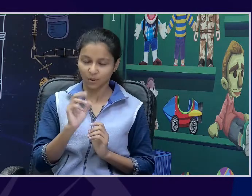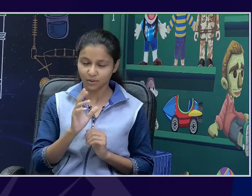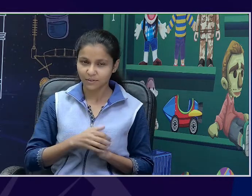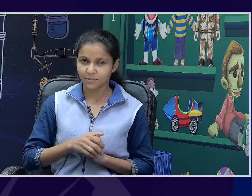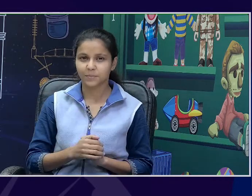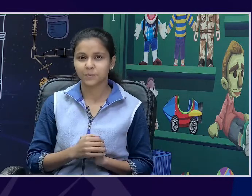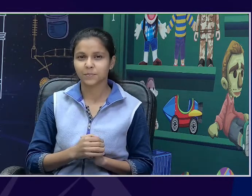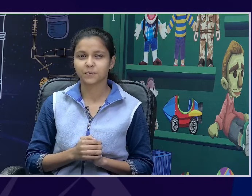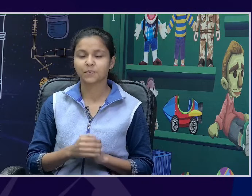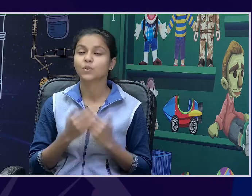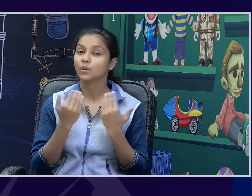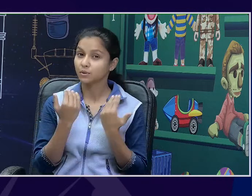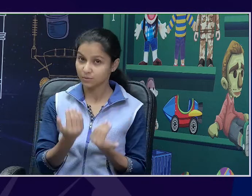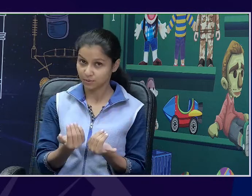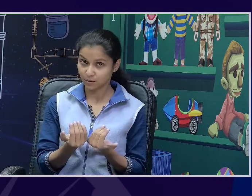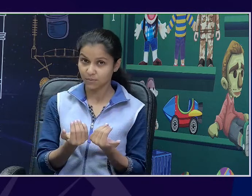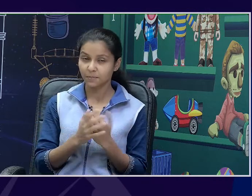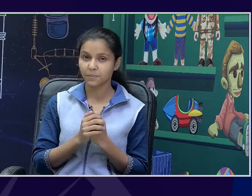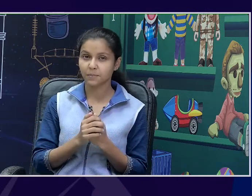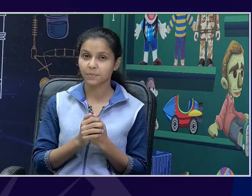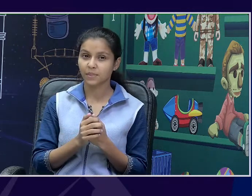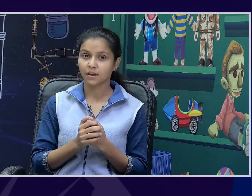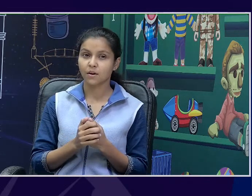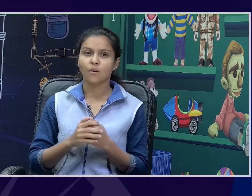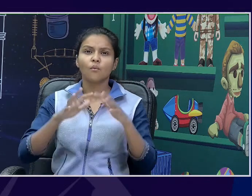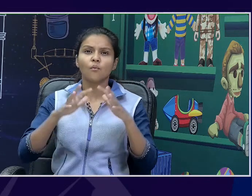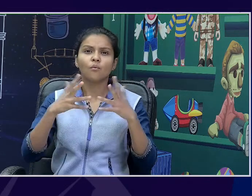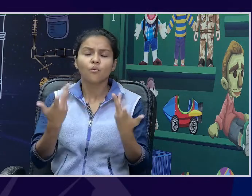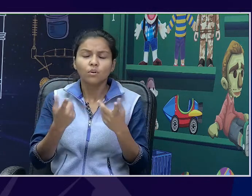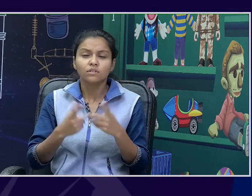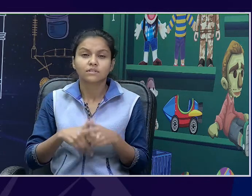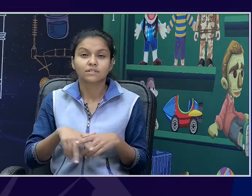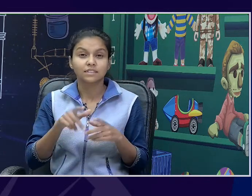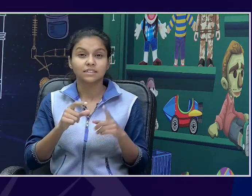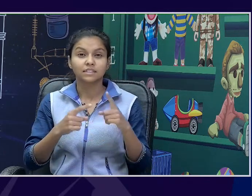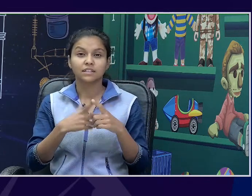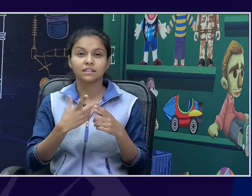Yes, sir. So what Douglas has told us